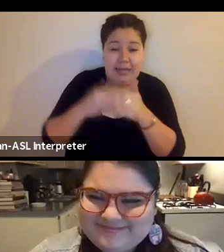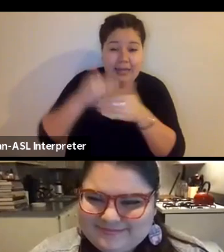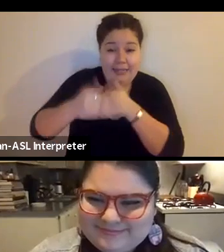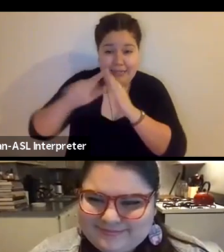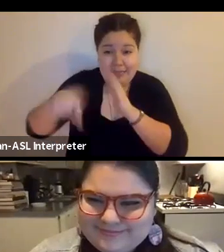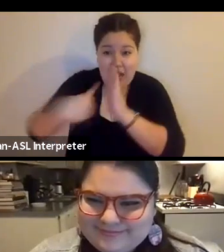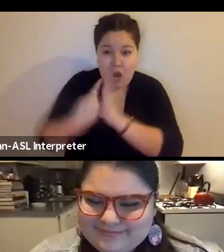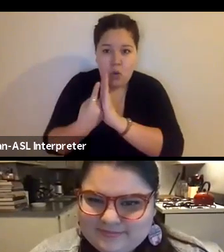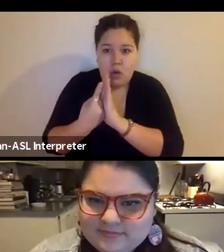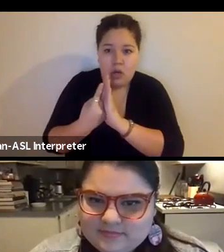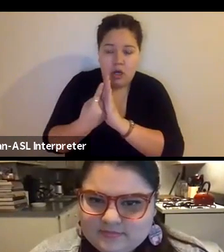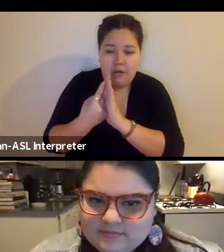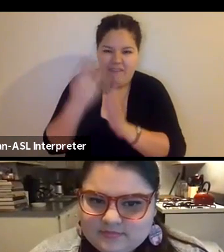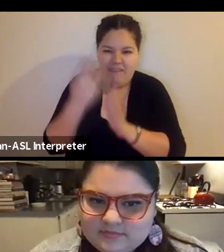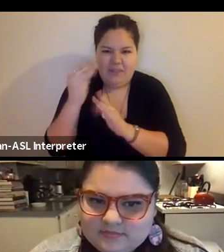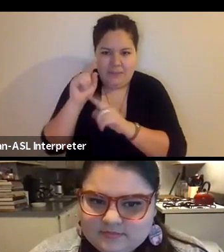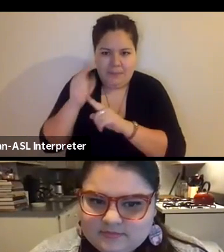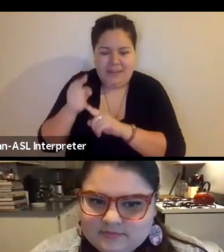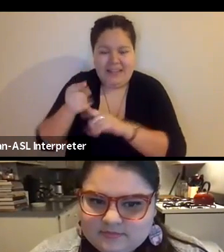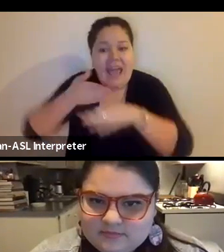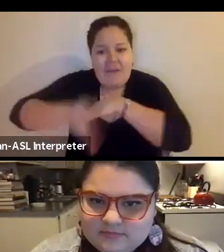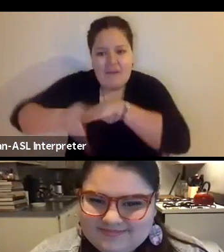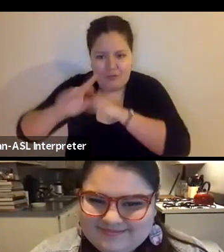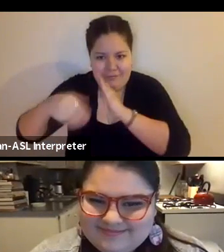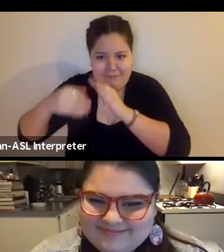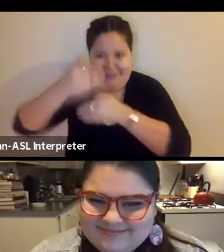Awesome. All right. Well, see you all soon.